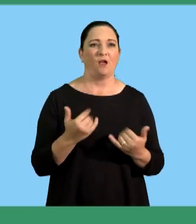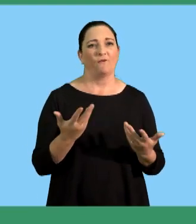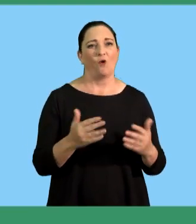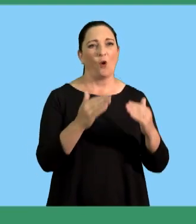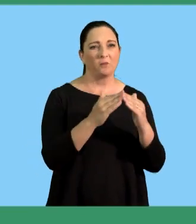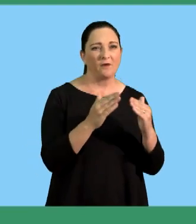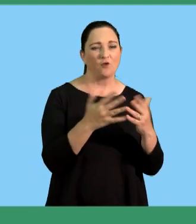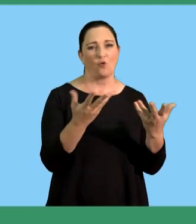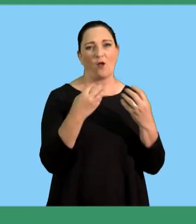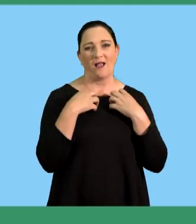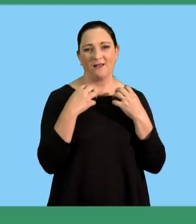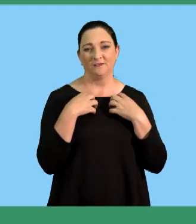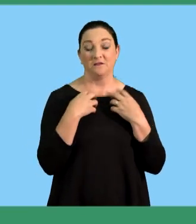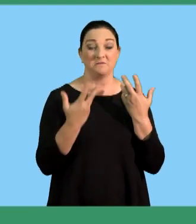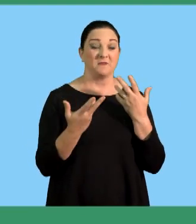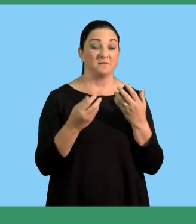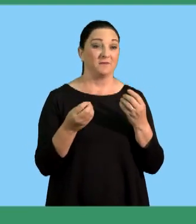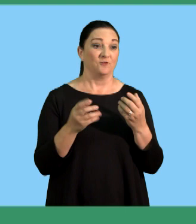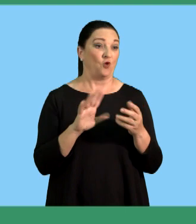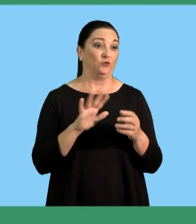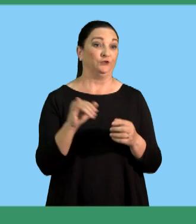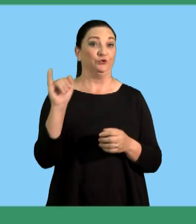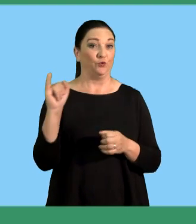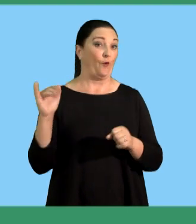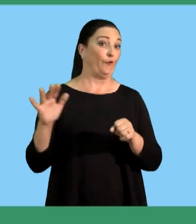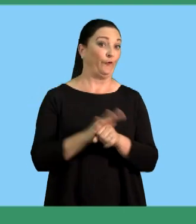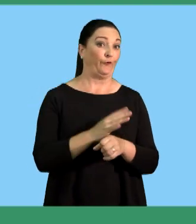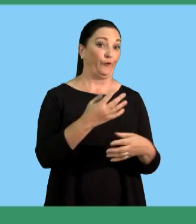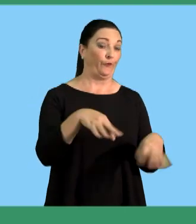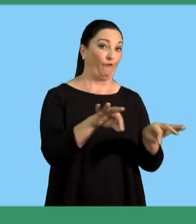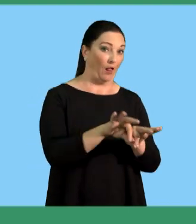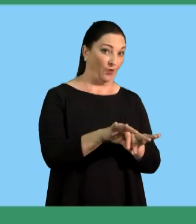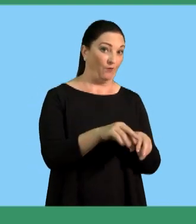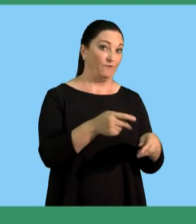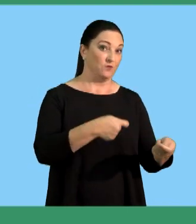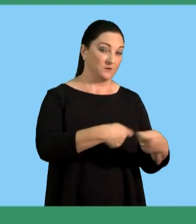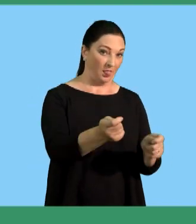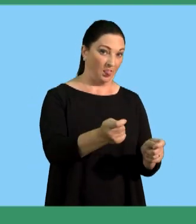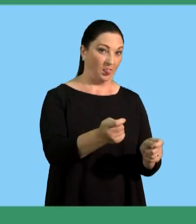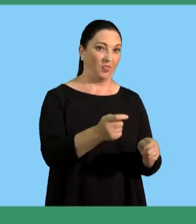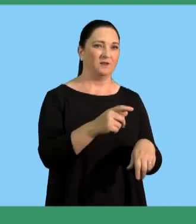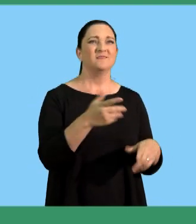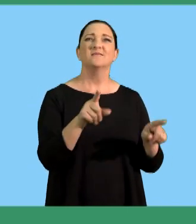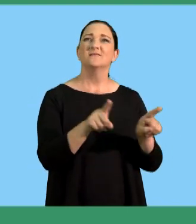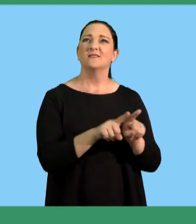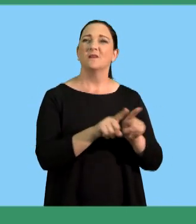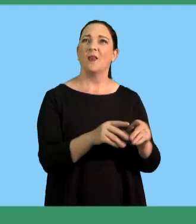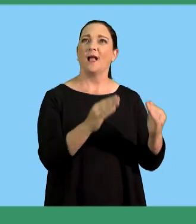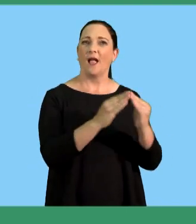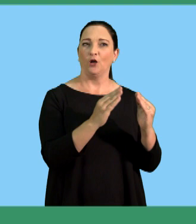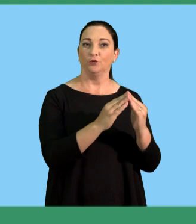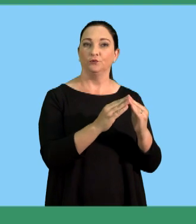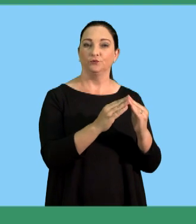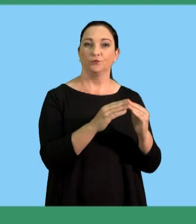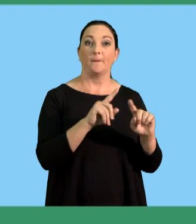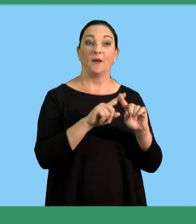when property or assets are not insured for their full market value. So this would normally happen to a house, because a